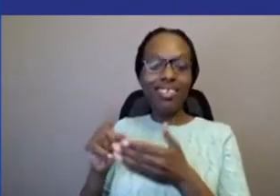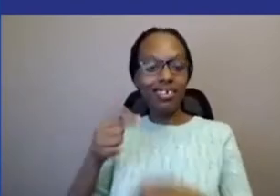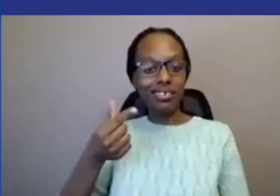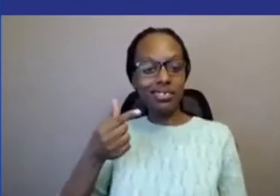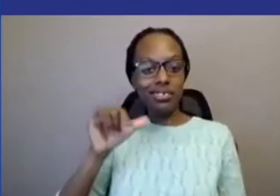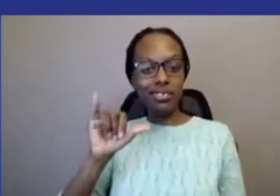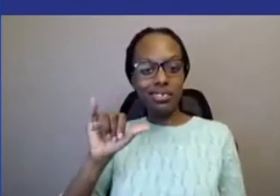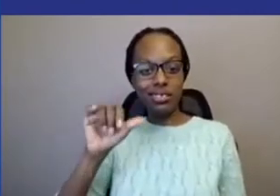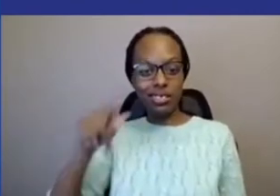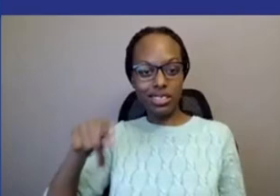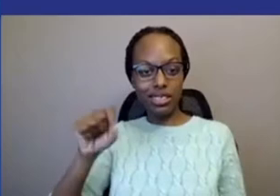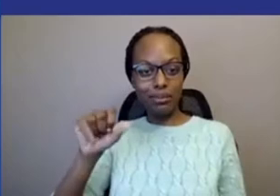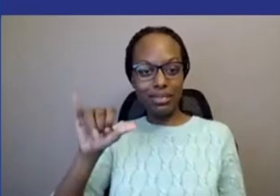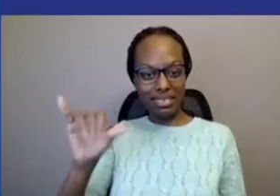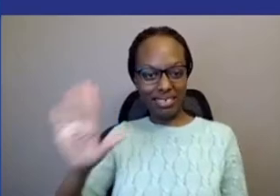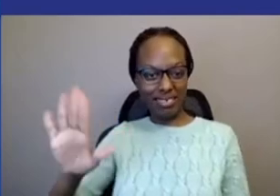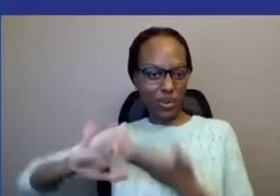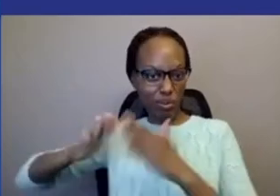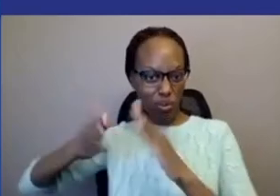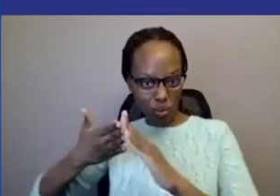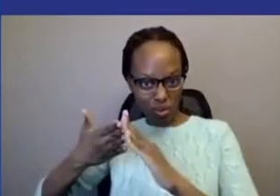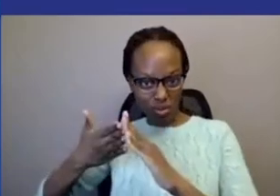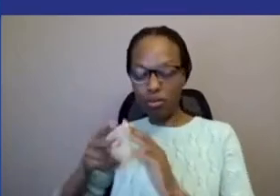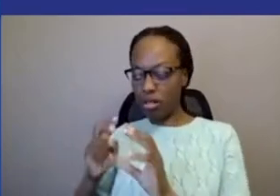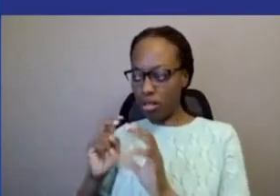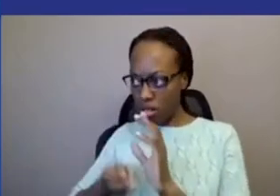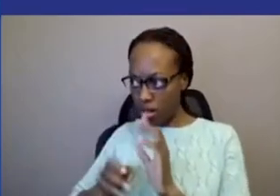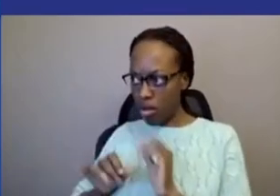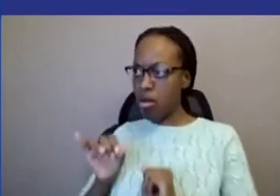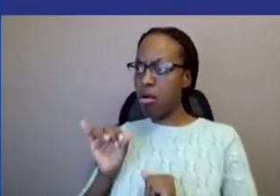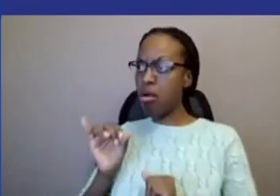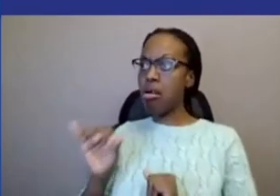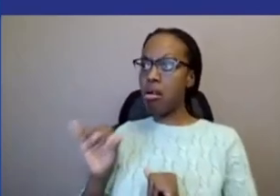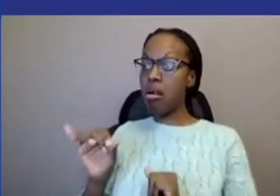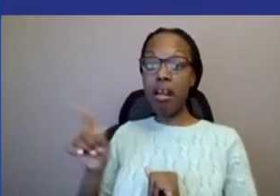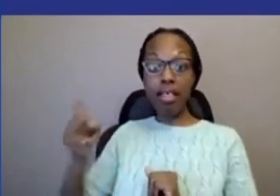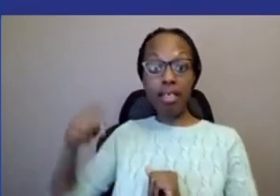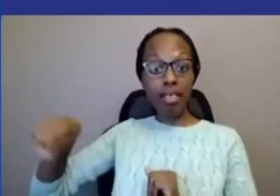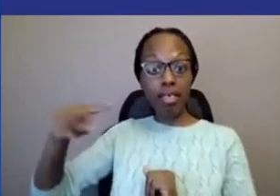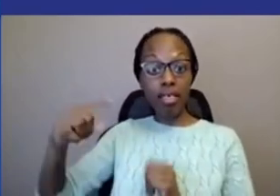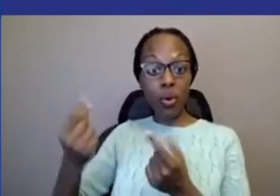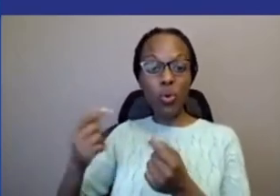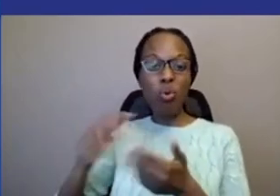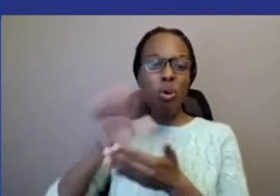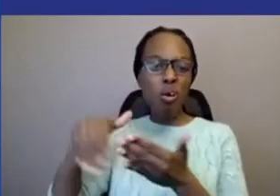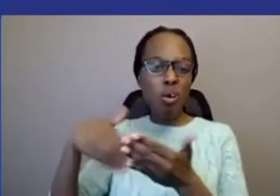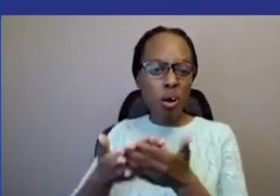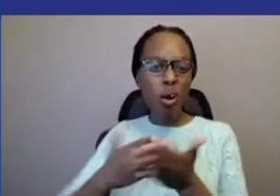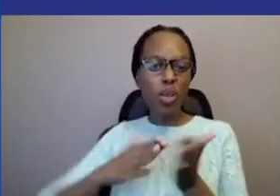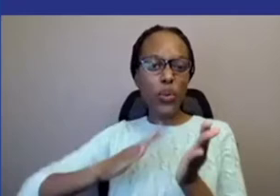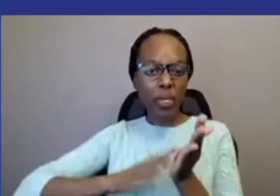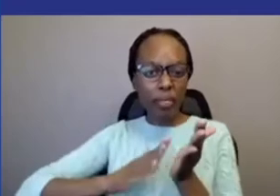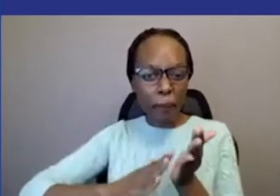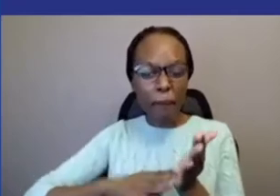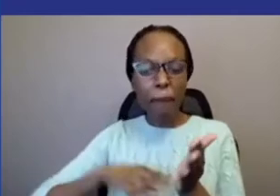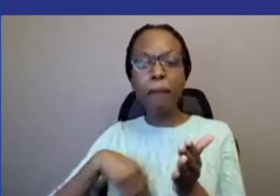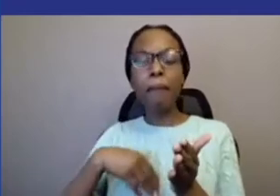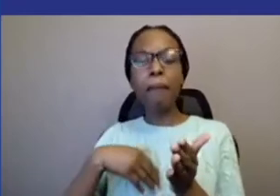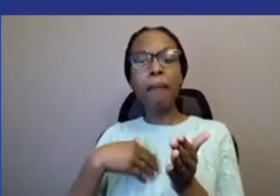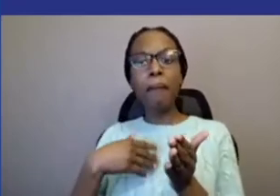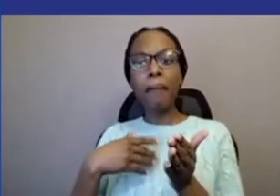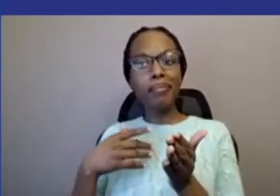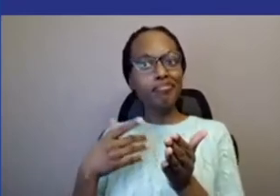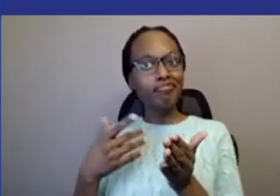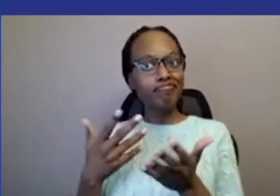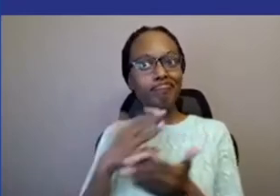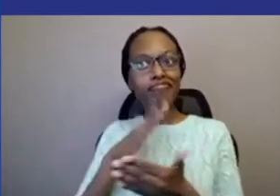community, where you have all of the rhythm, all of the same parallel